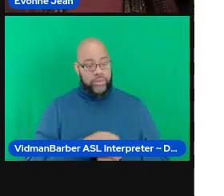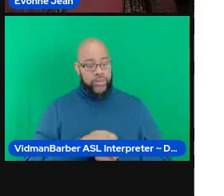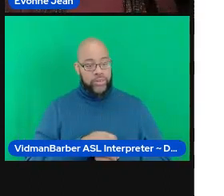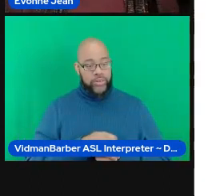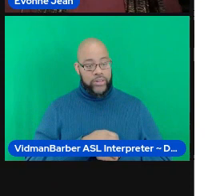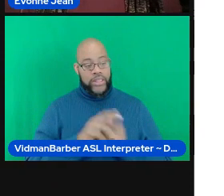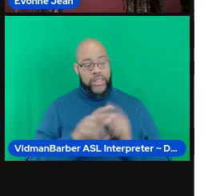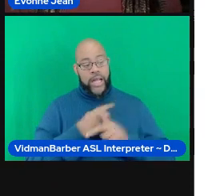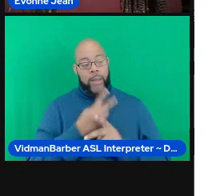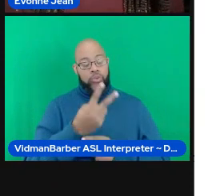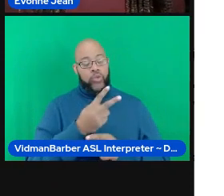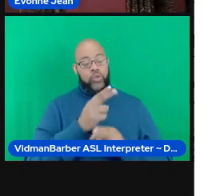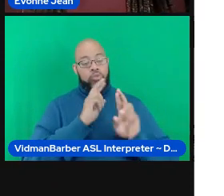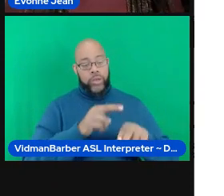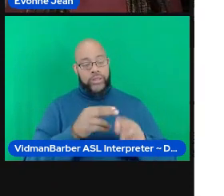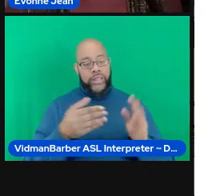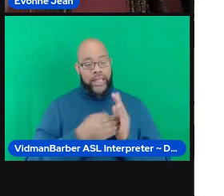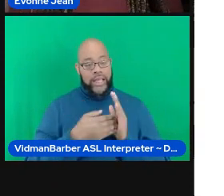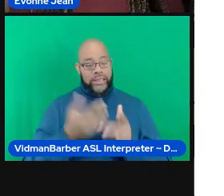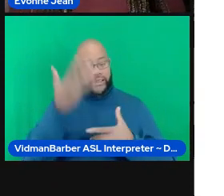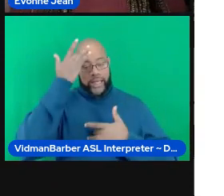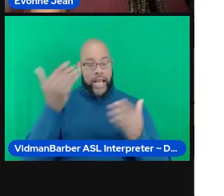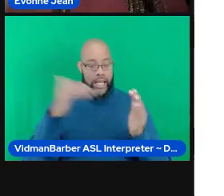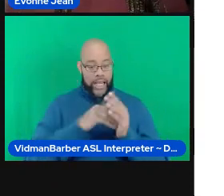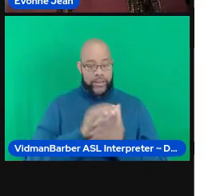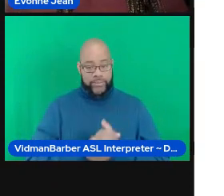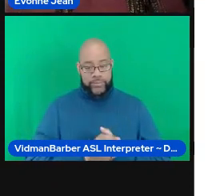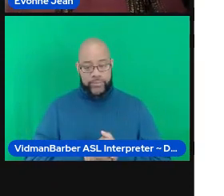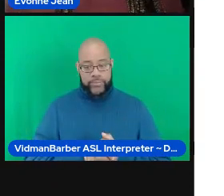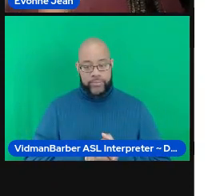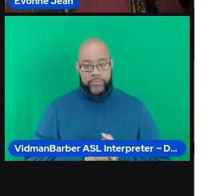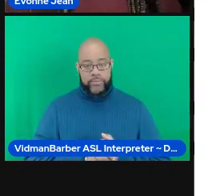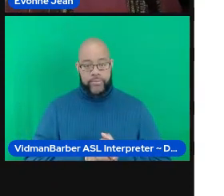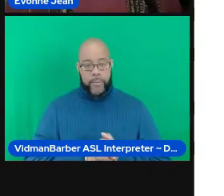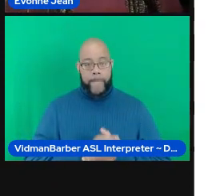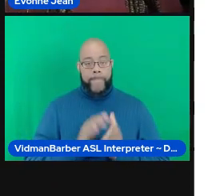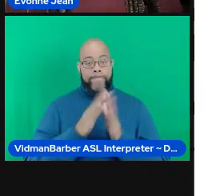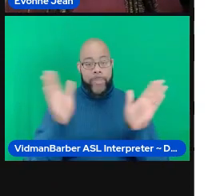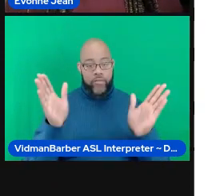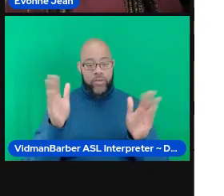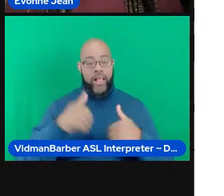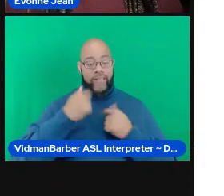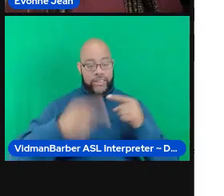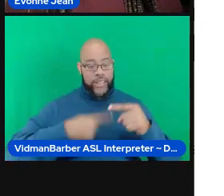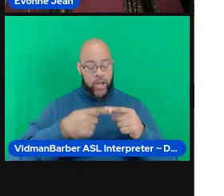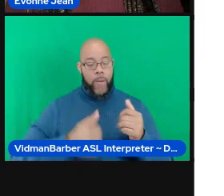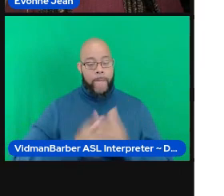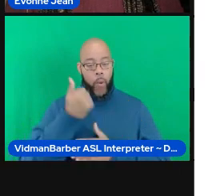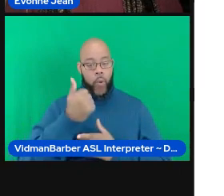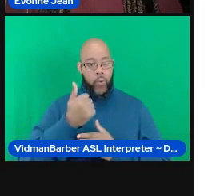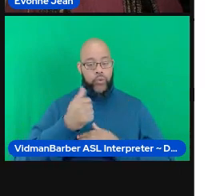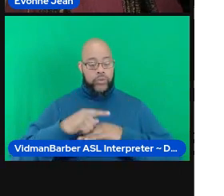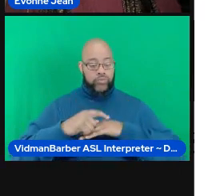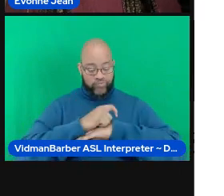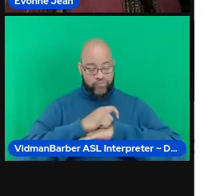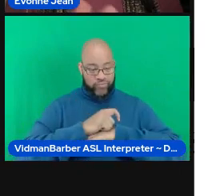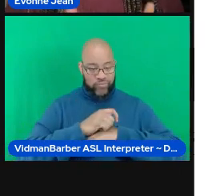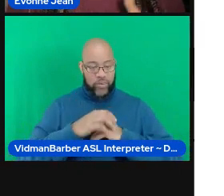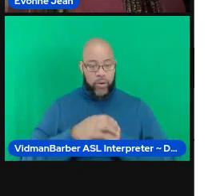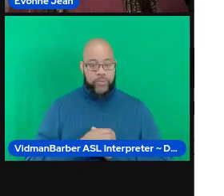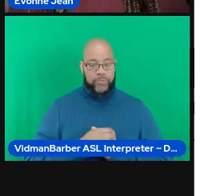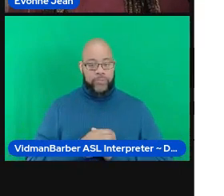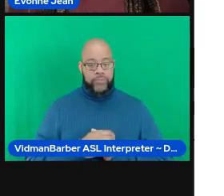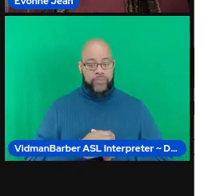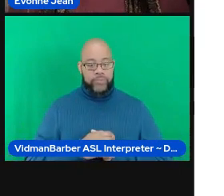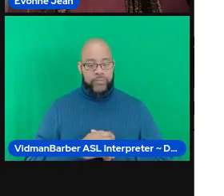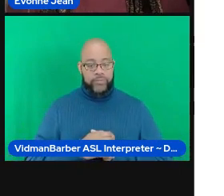2 immune response against reinfection. In general, the life cycle of most soil-transmitted gastrointestinal nematodes is